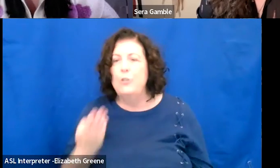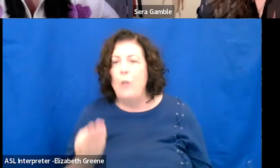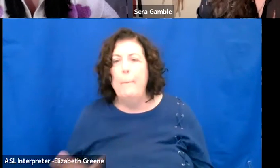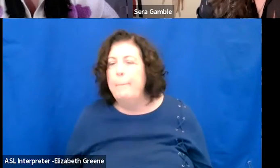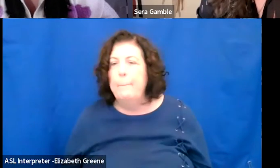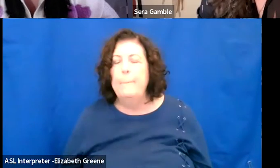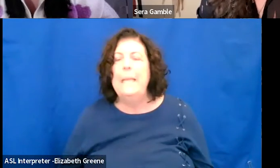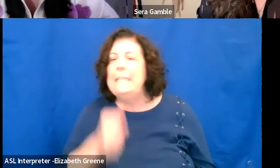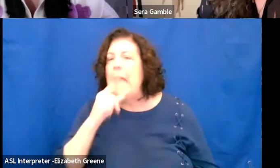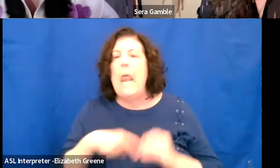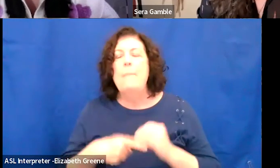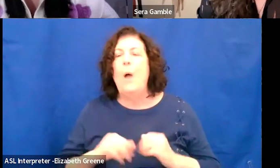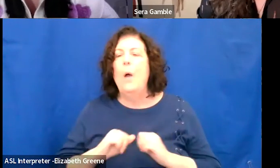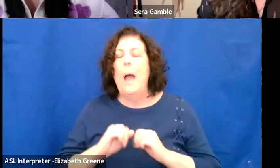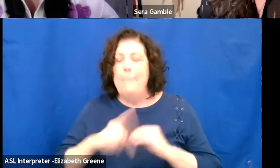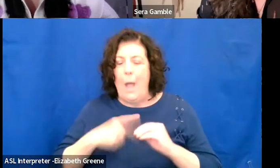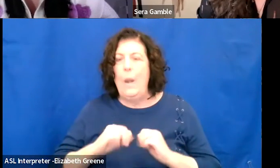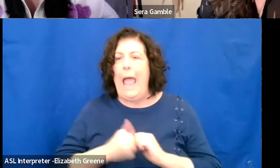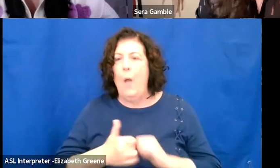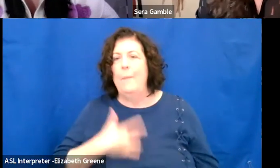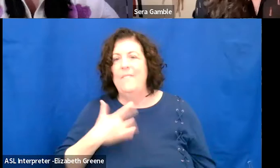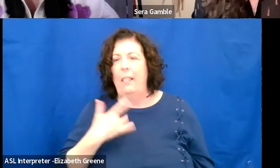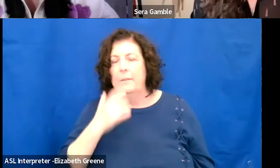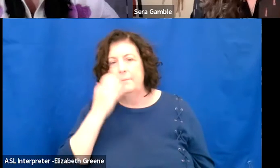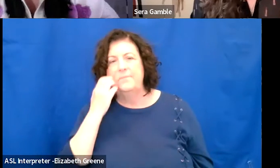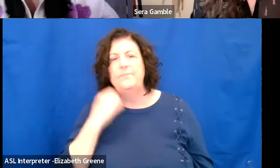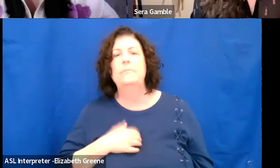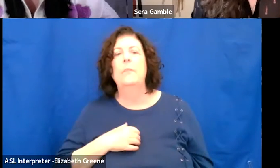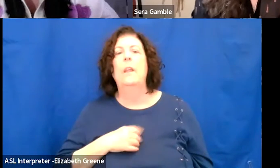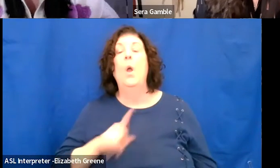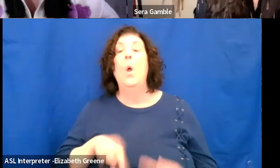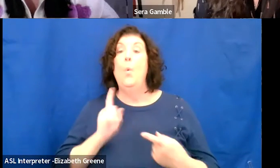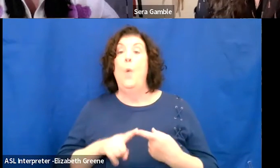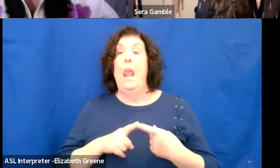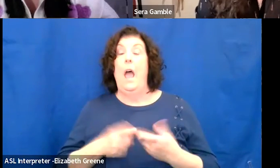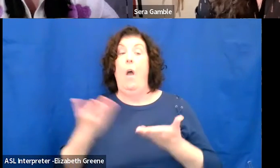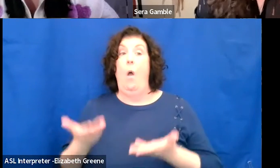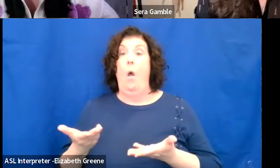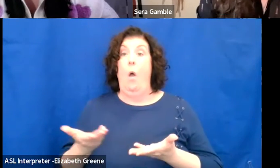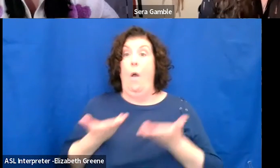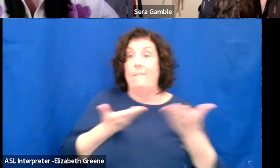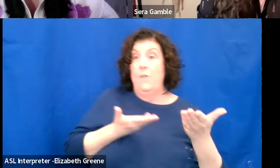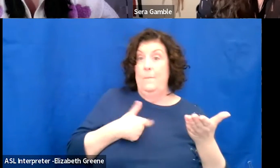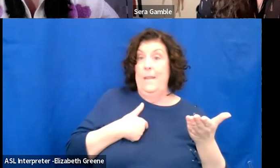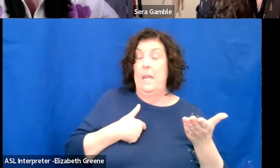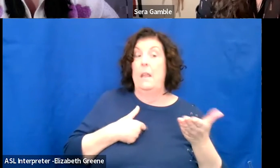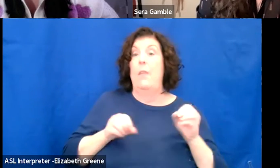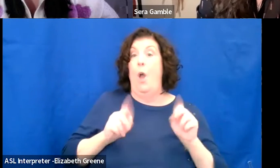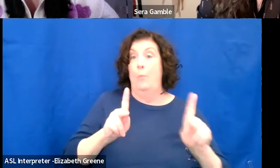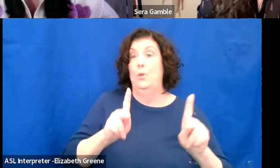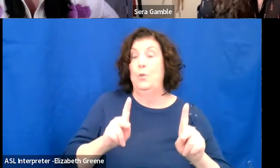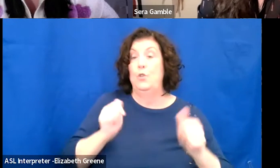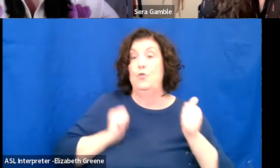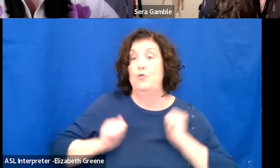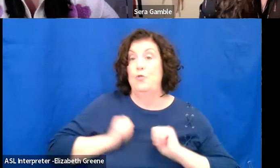I did know by the time I was offered the chance to showrun, which was in season 6 of Supernatural, I